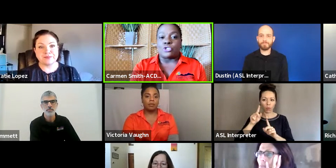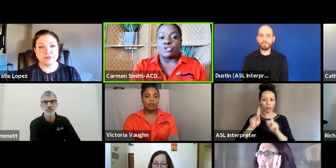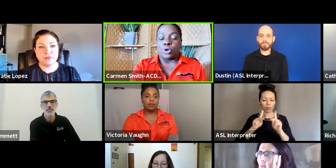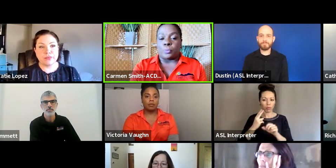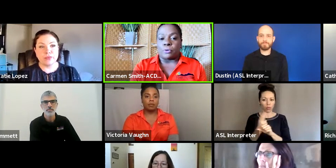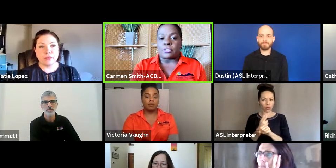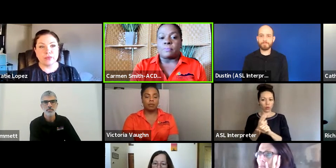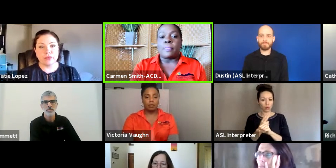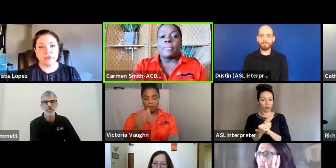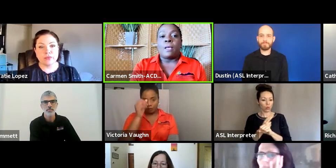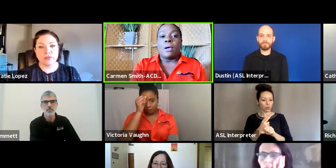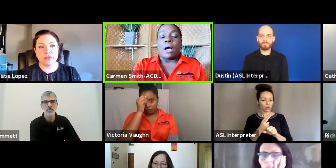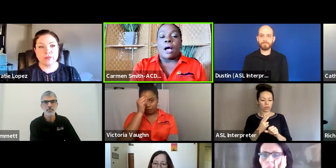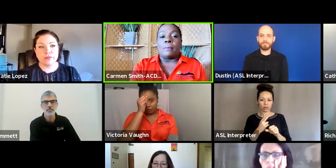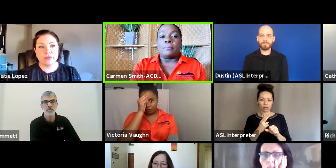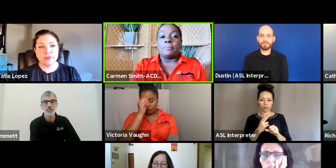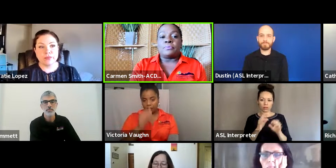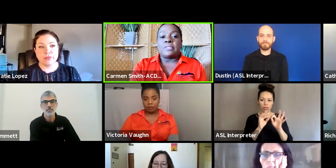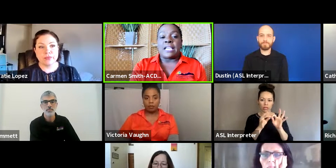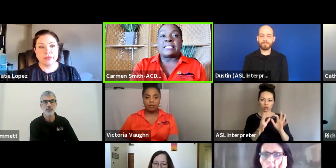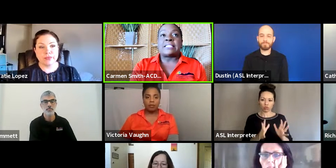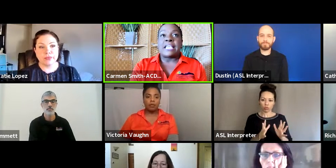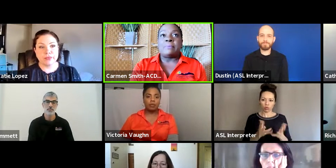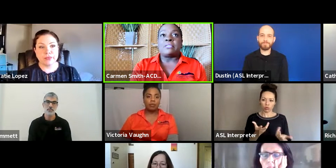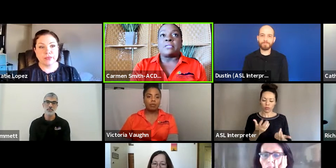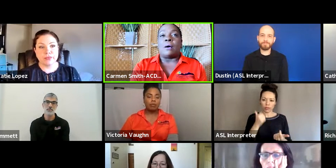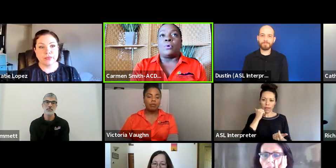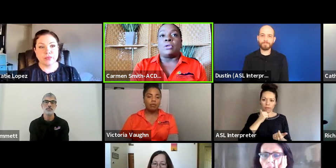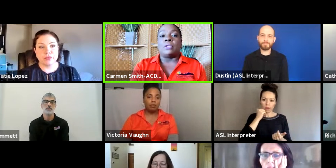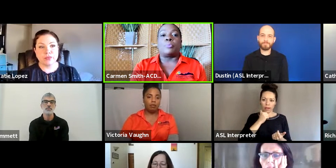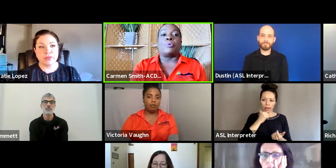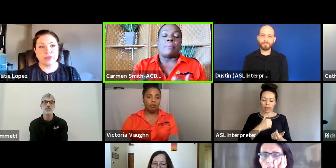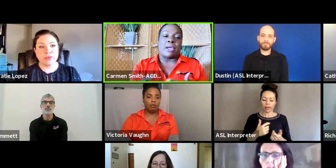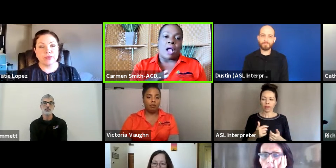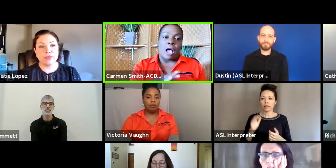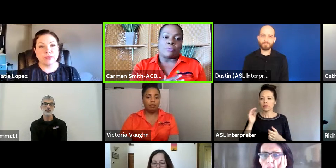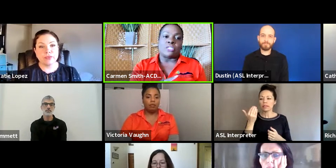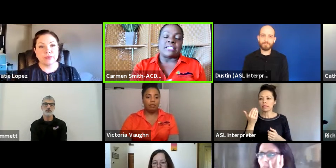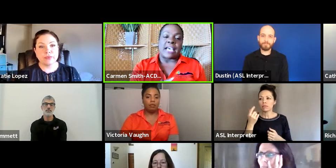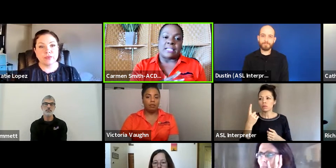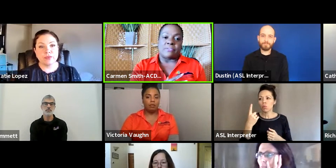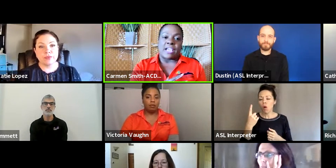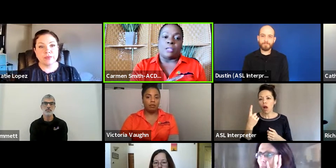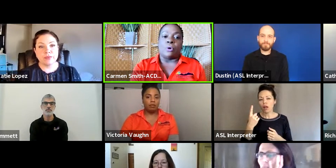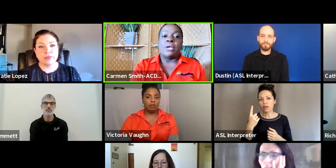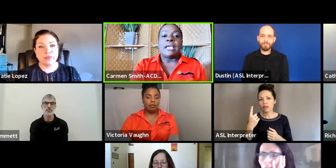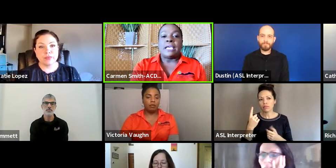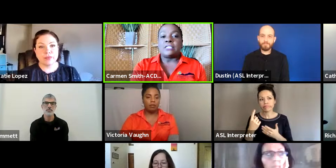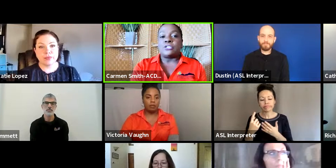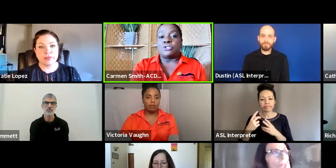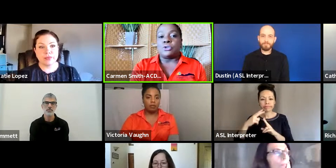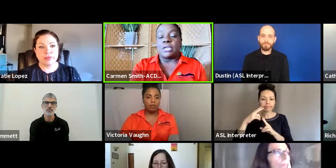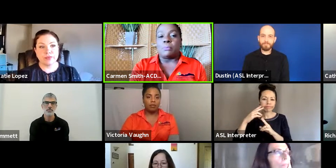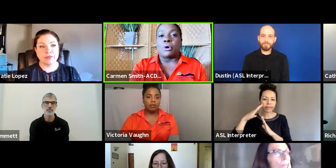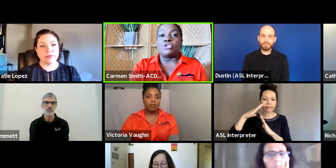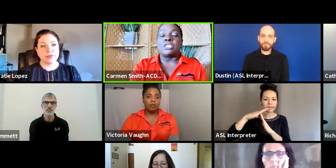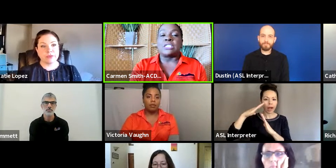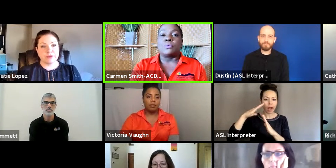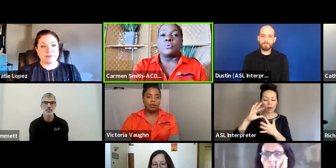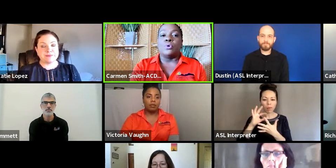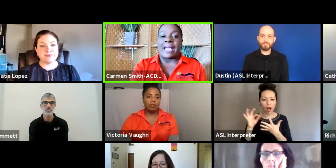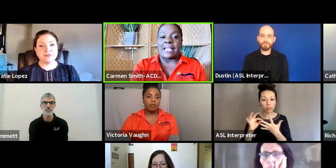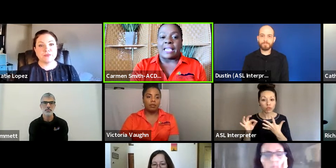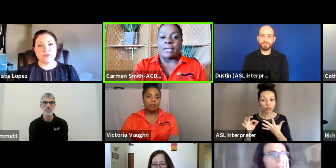American Sign Language interpreters. It seems one of the primary options that is available is to do